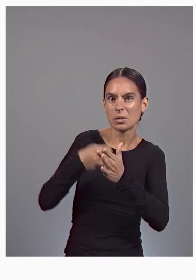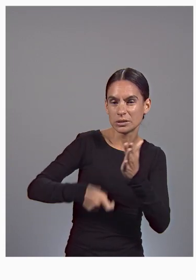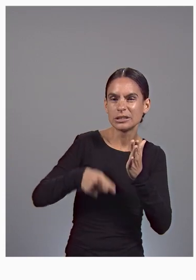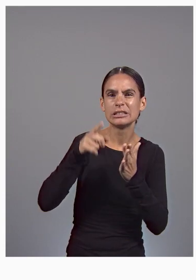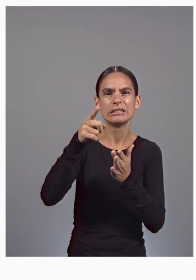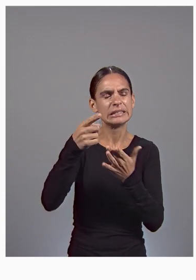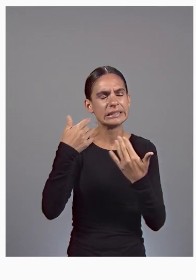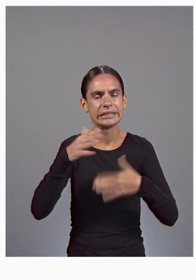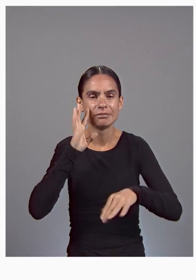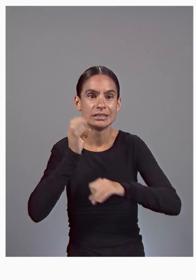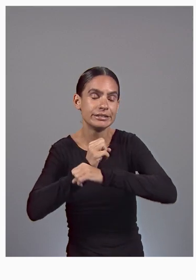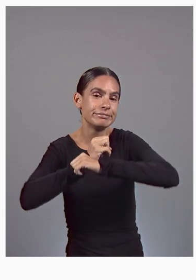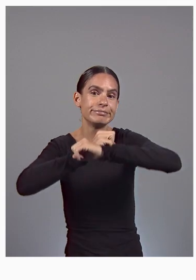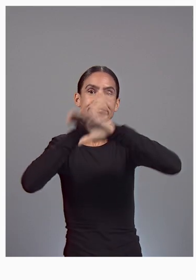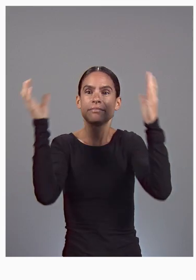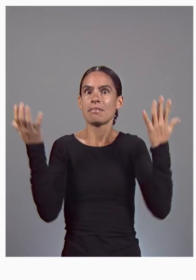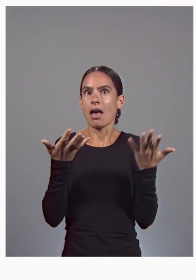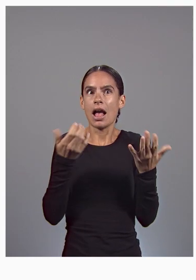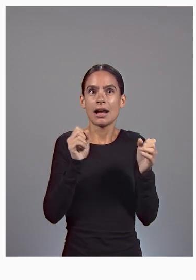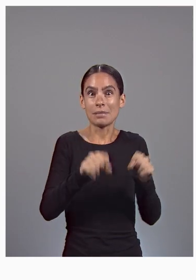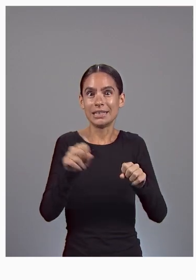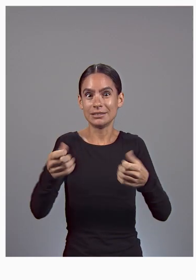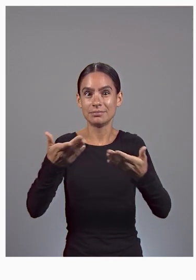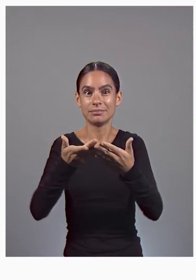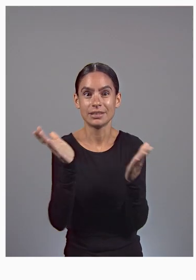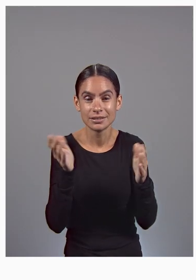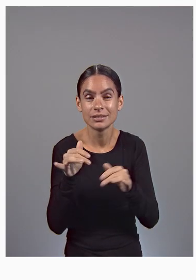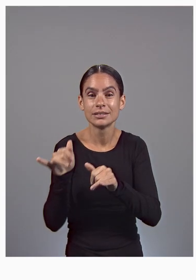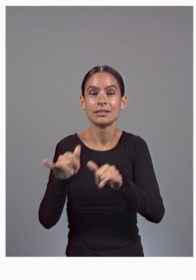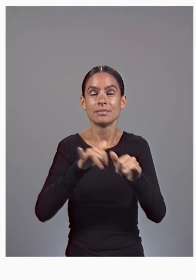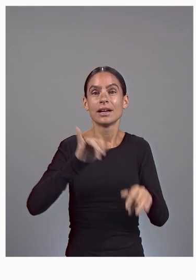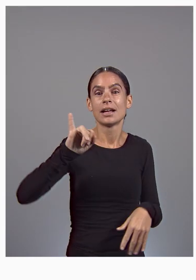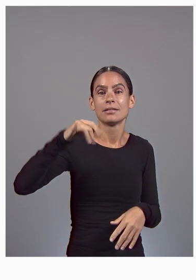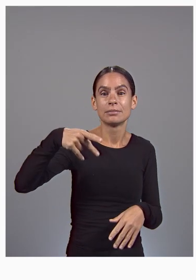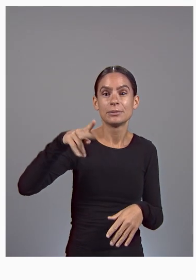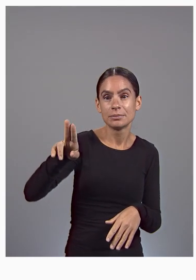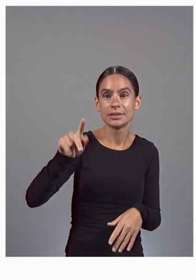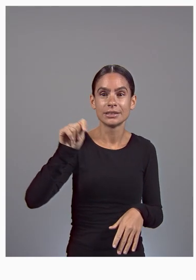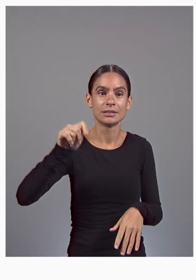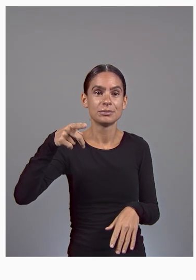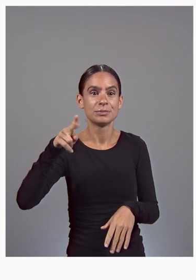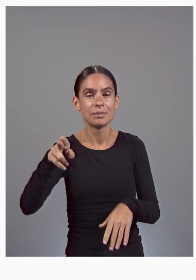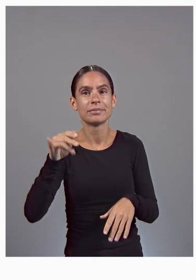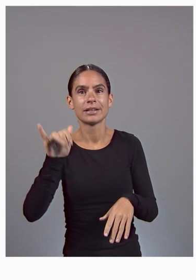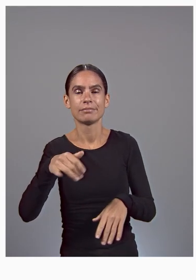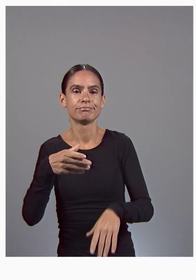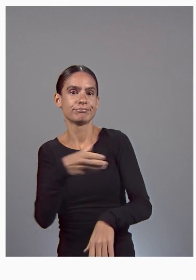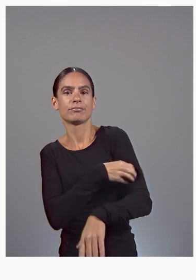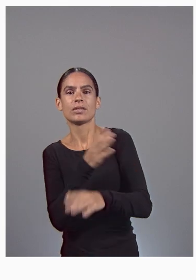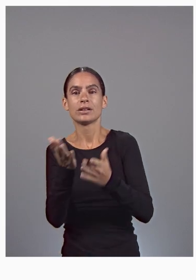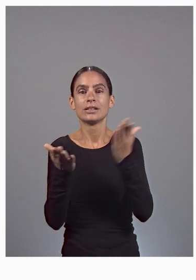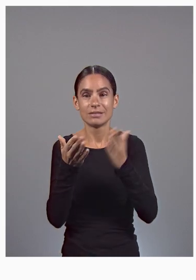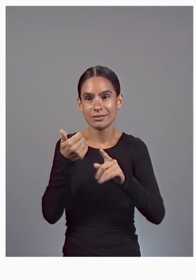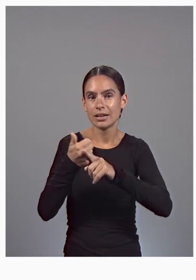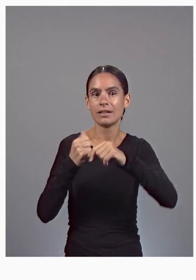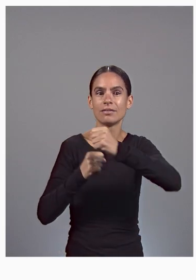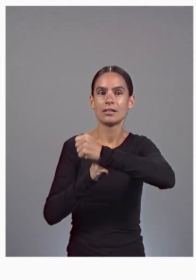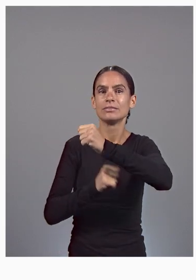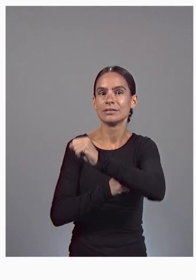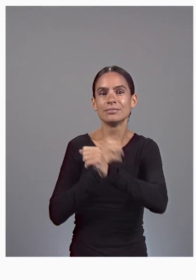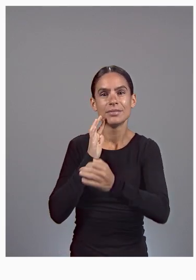possible. The same IPUs and TPUs that power your services are the foundation that will enable us to automate over half